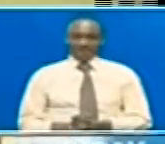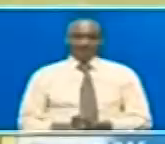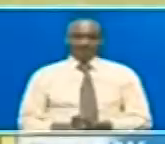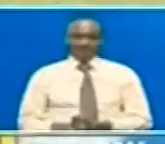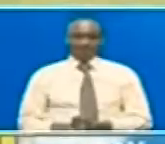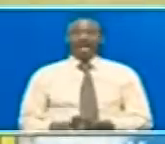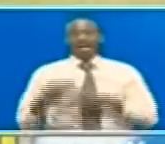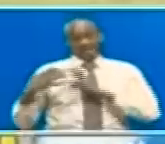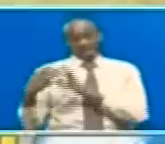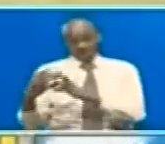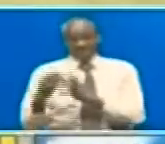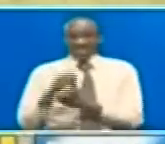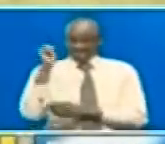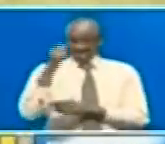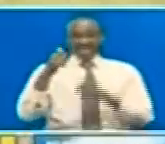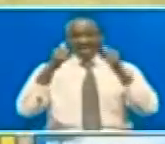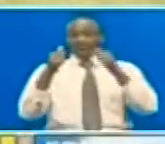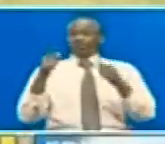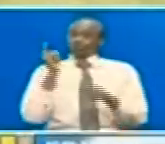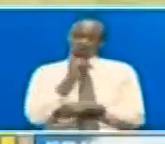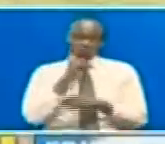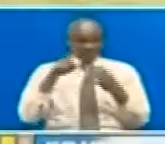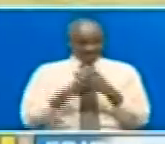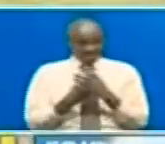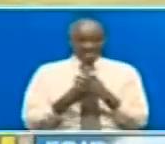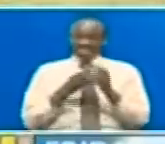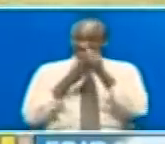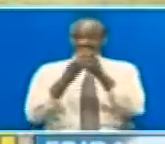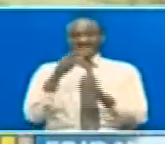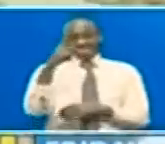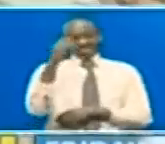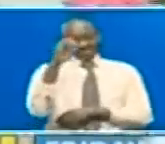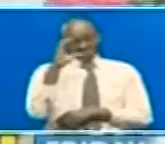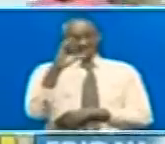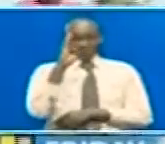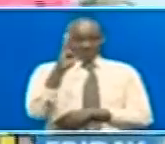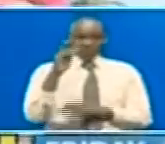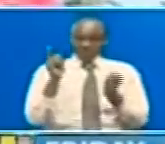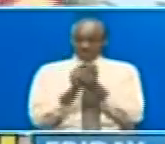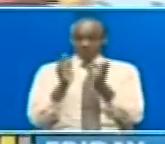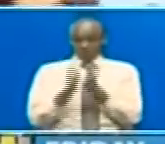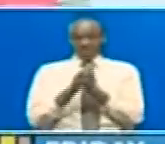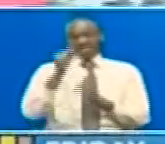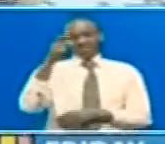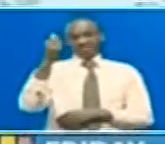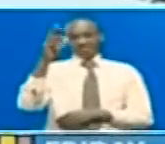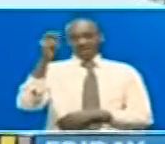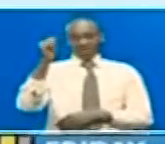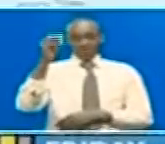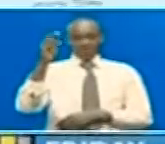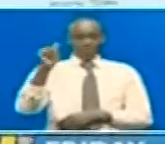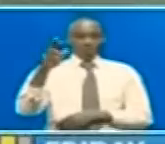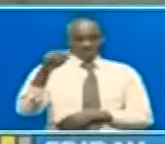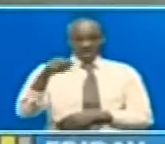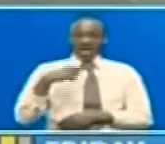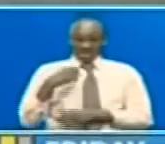In rugby, the Kenya Cup hots up tomorrow. Leaders KCB host third-placed Pan-African Strathmore Leos in the match of the day at